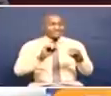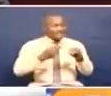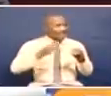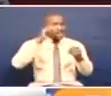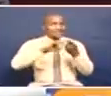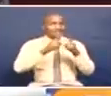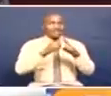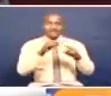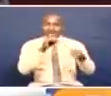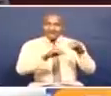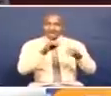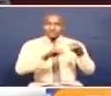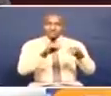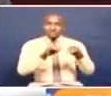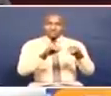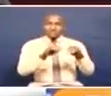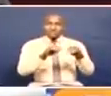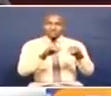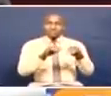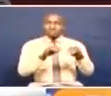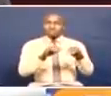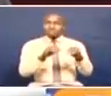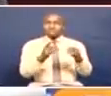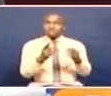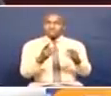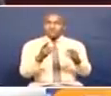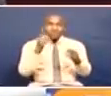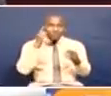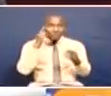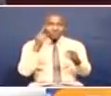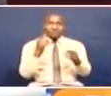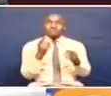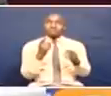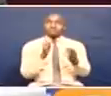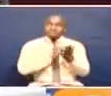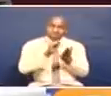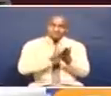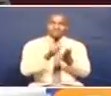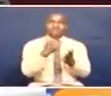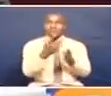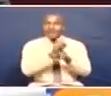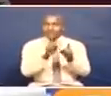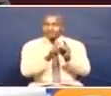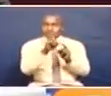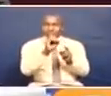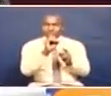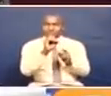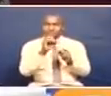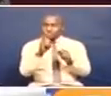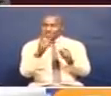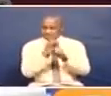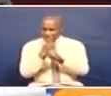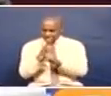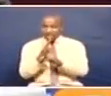the continent. Mm. Well, we even know who's printing the ballots. Mm. In 97, no one knew. No. Yeah. 2002 ETC. No.